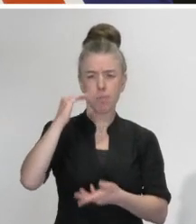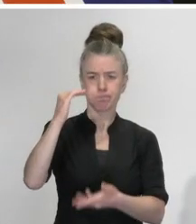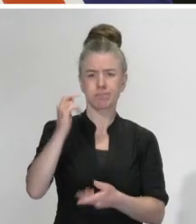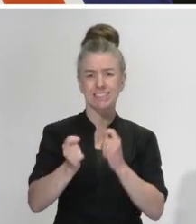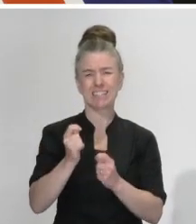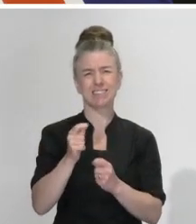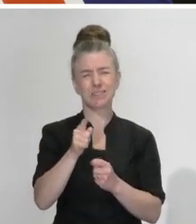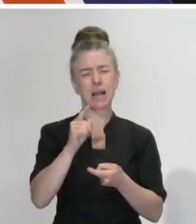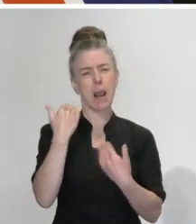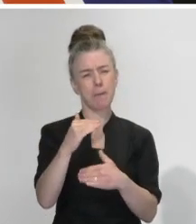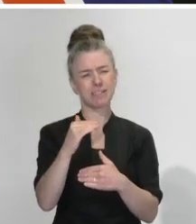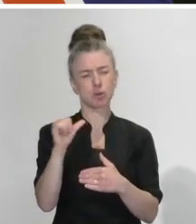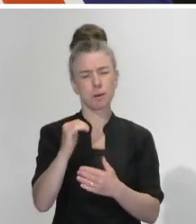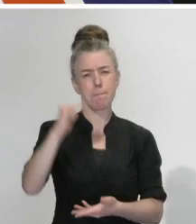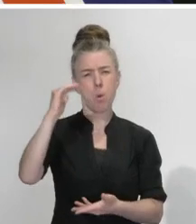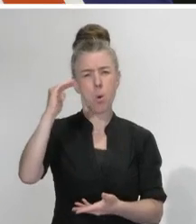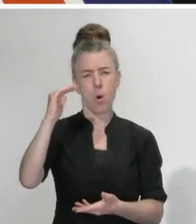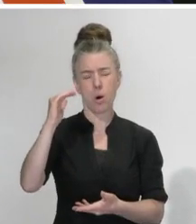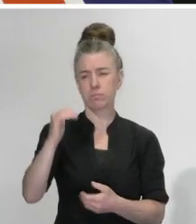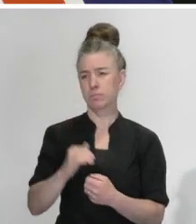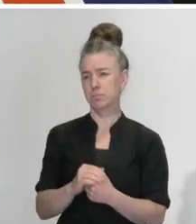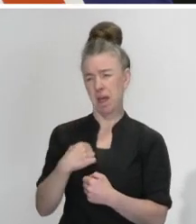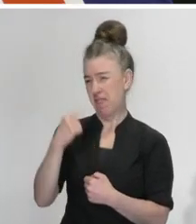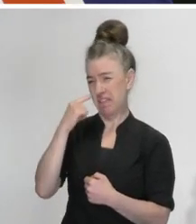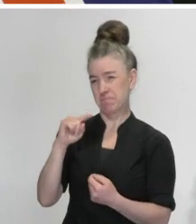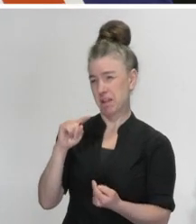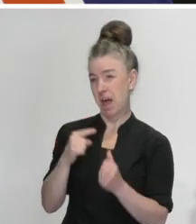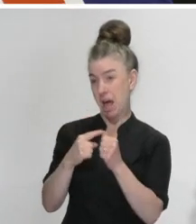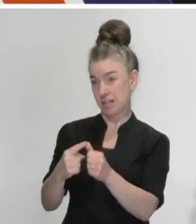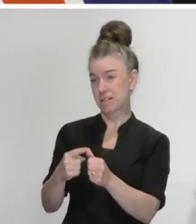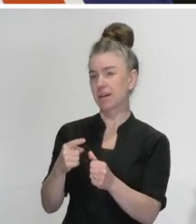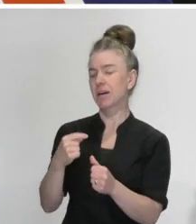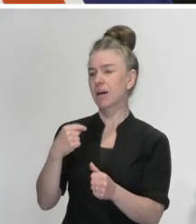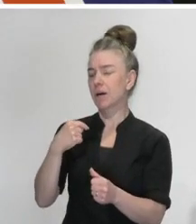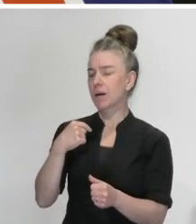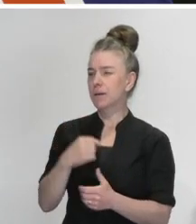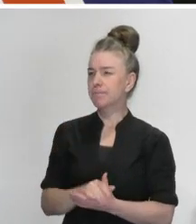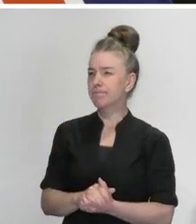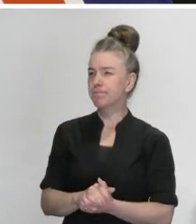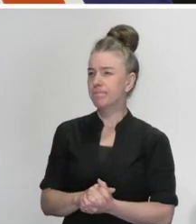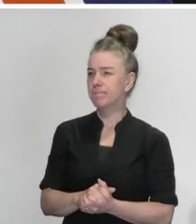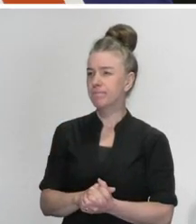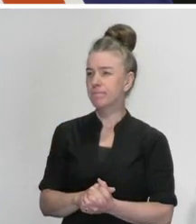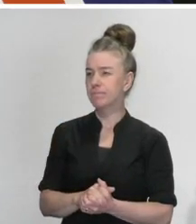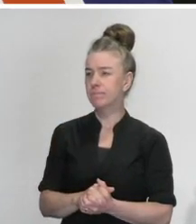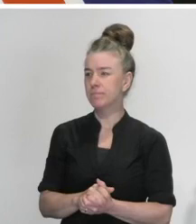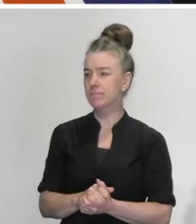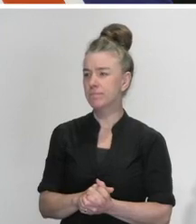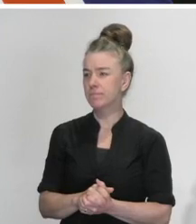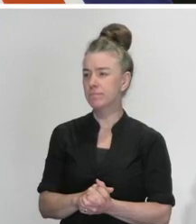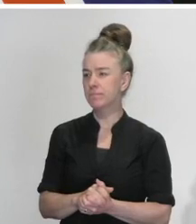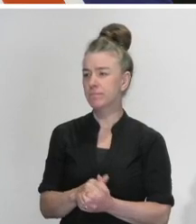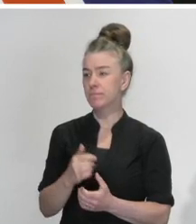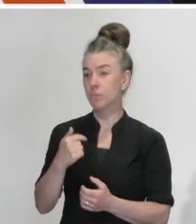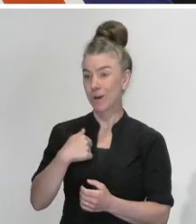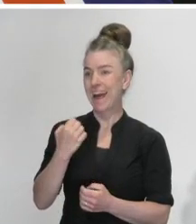testing? I'd say it's the other way around. I would say it's because we have done an excellent job in ensuring we have sufficient capacity, and we keep